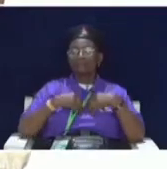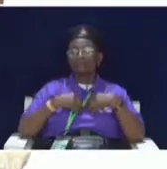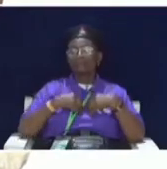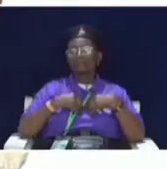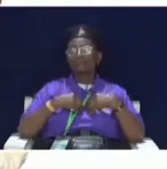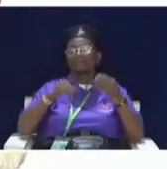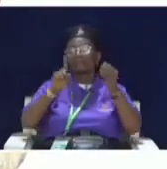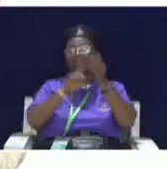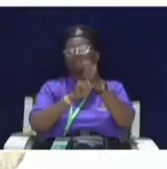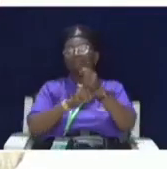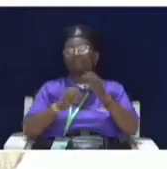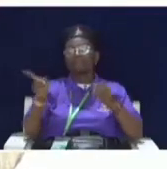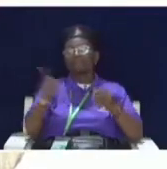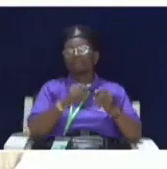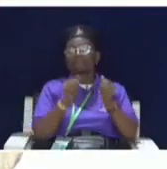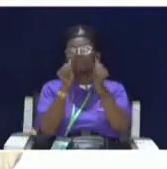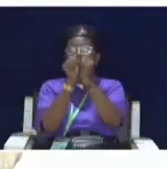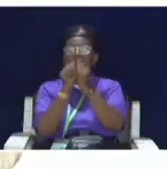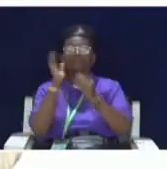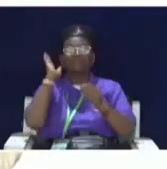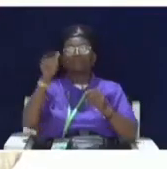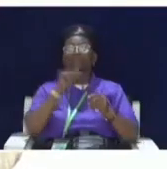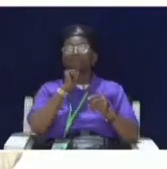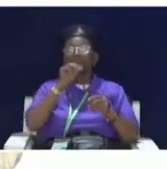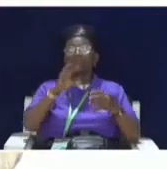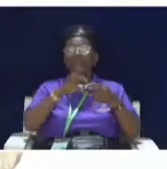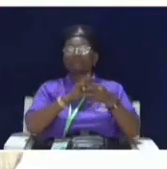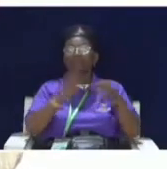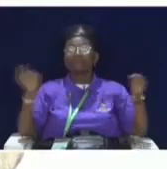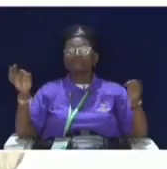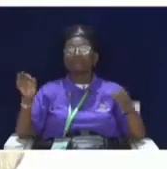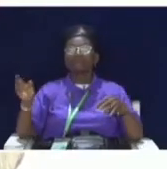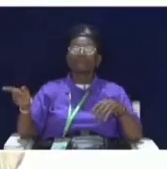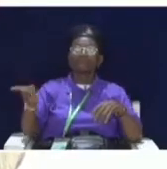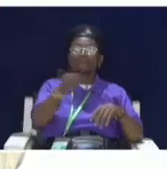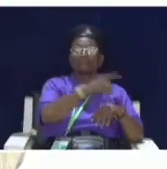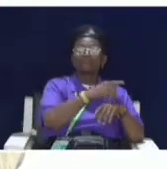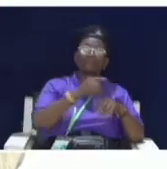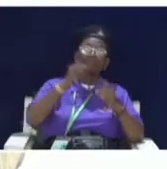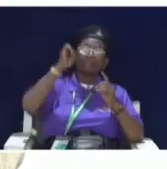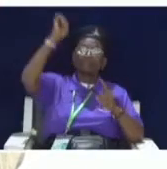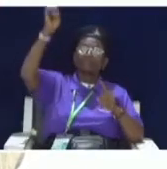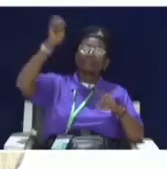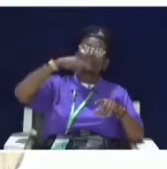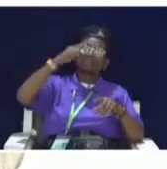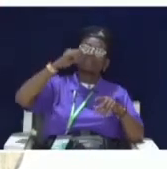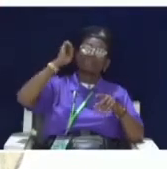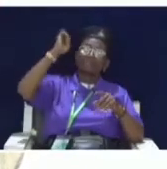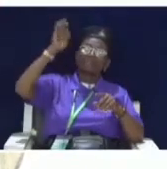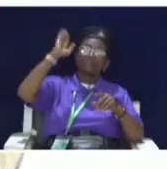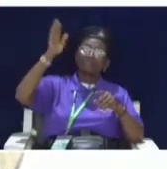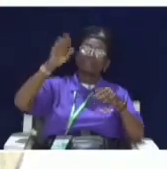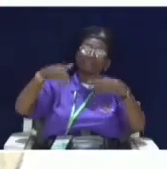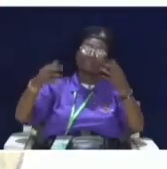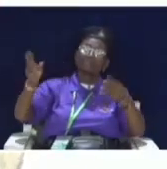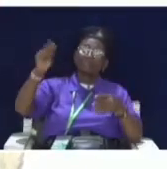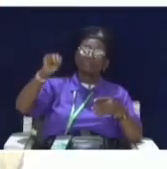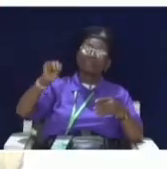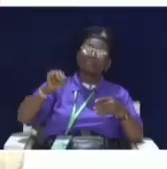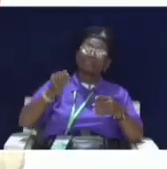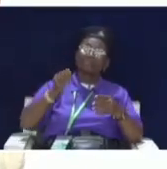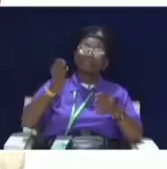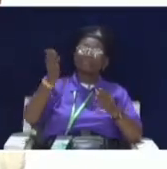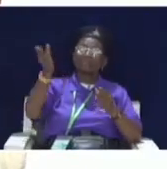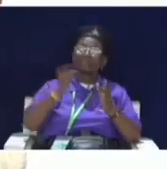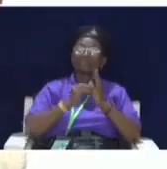pe bi awon ti won mu o leru ti won o ba fe fi o le, he said, he will give them their own flesh to eat. Pe owo fi